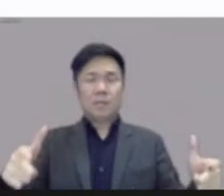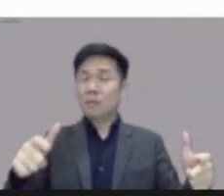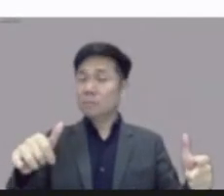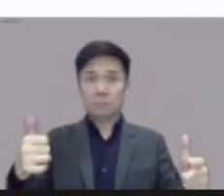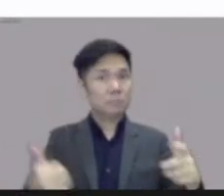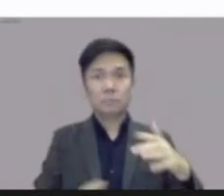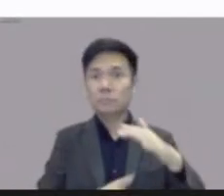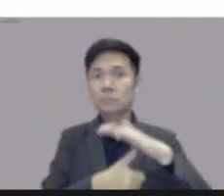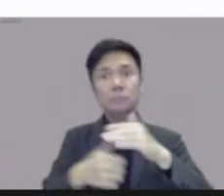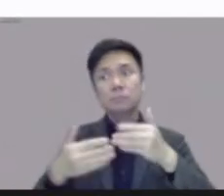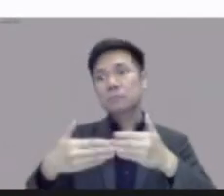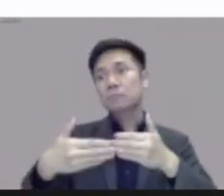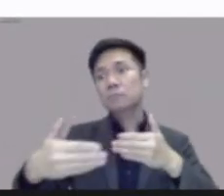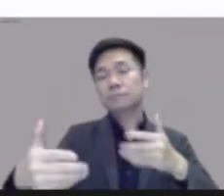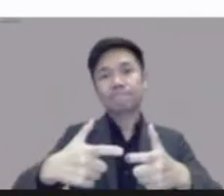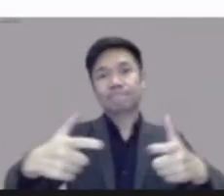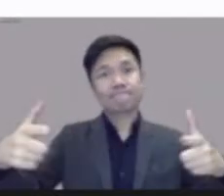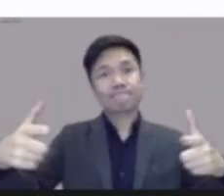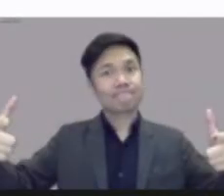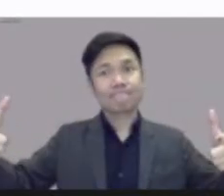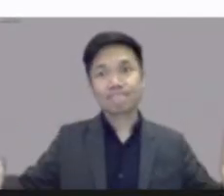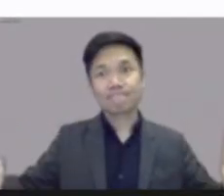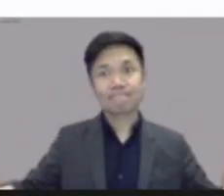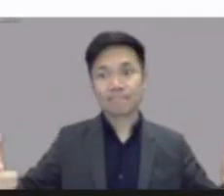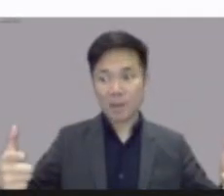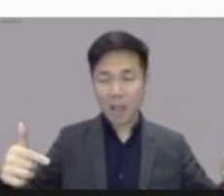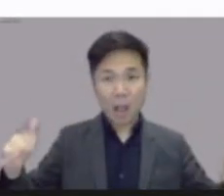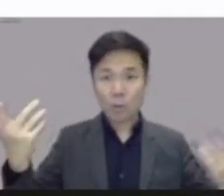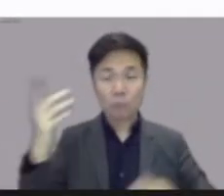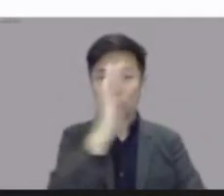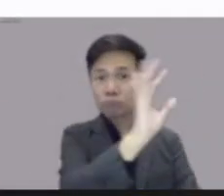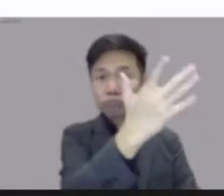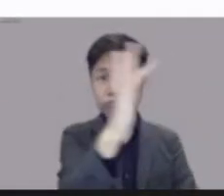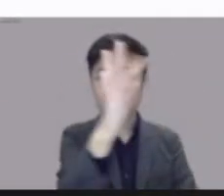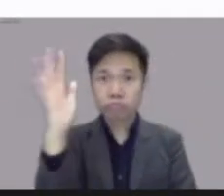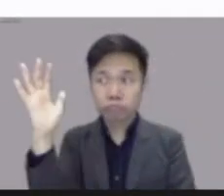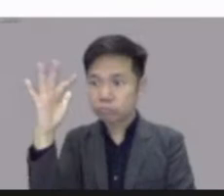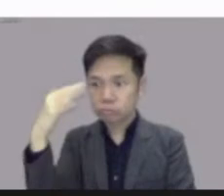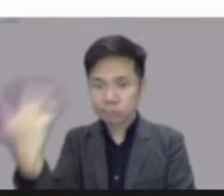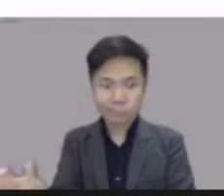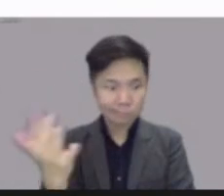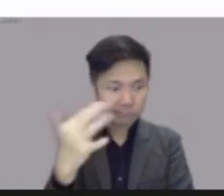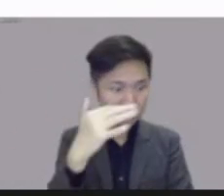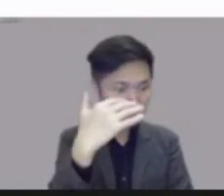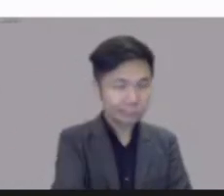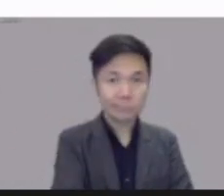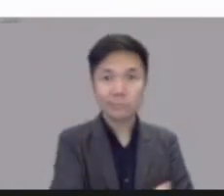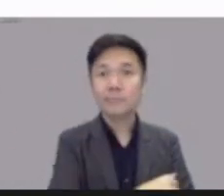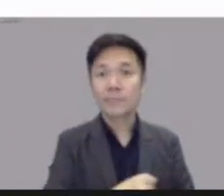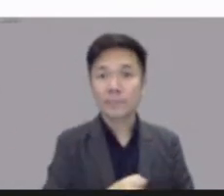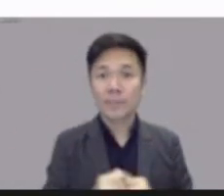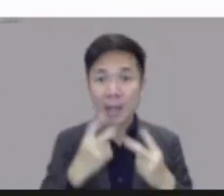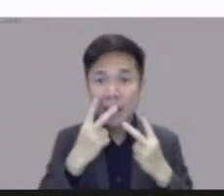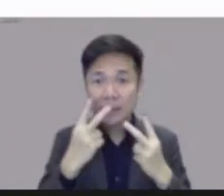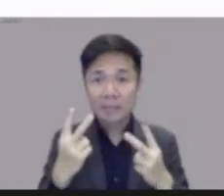next few decades to advance sustainable Urban Development the region can confirm can consider